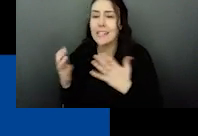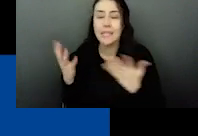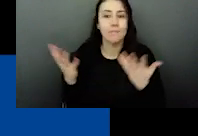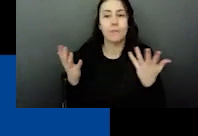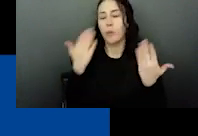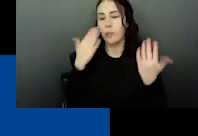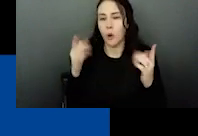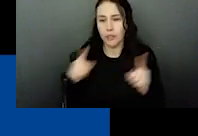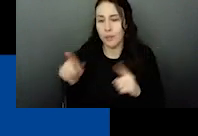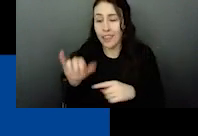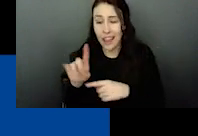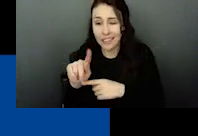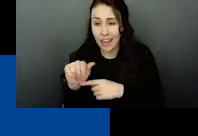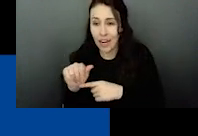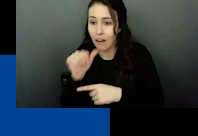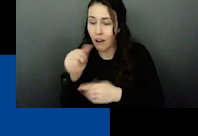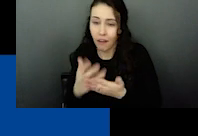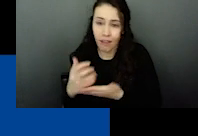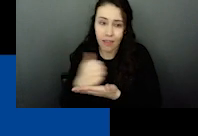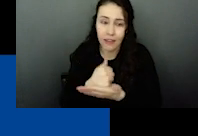on a state level. It's really college by college.